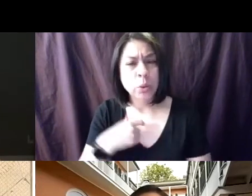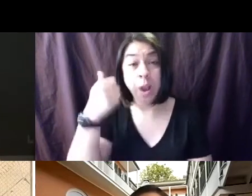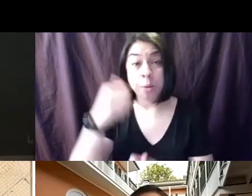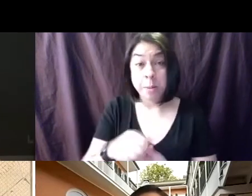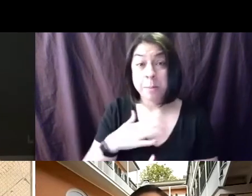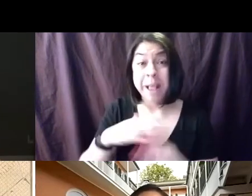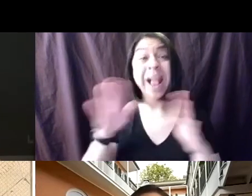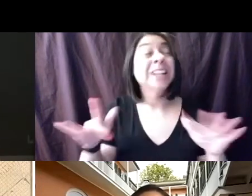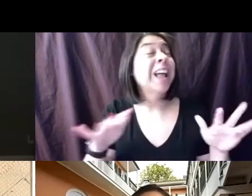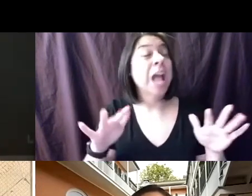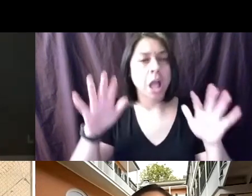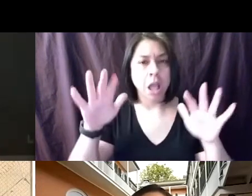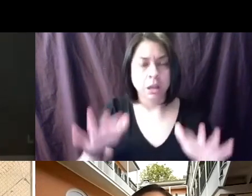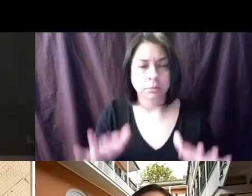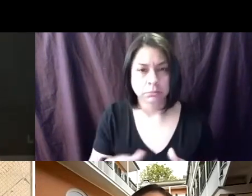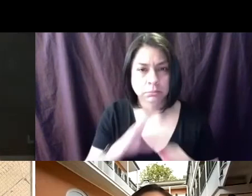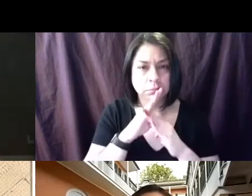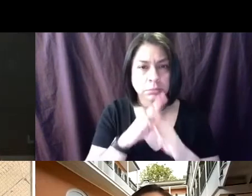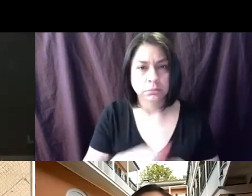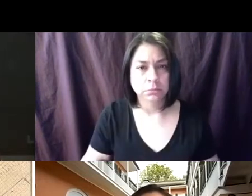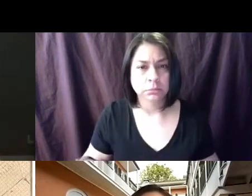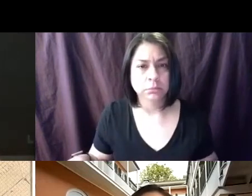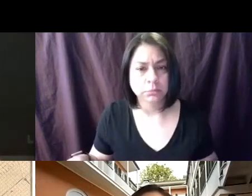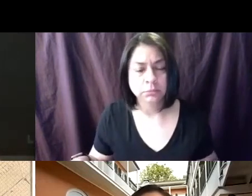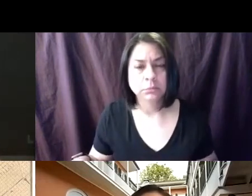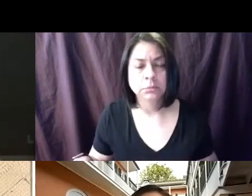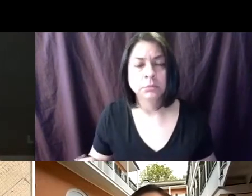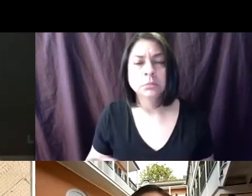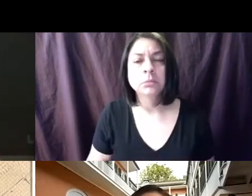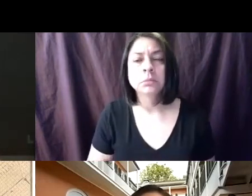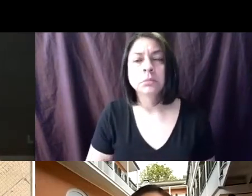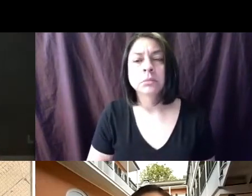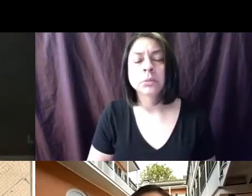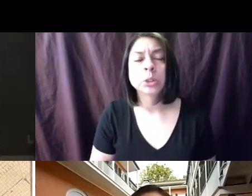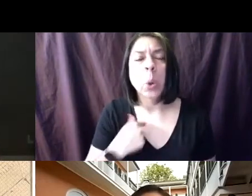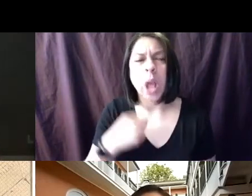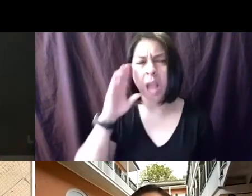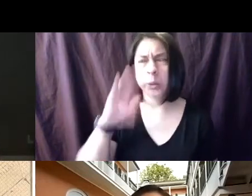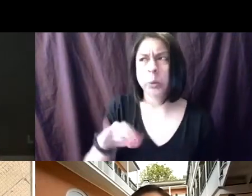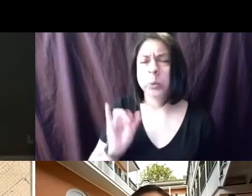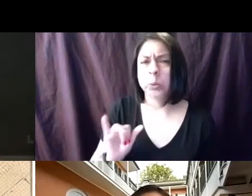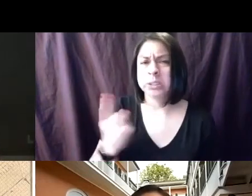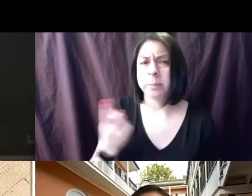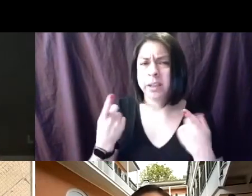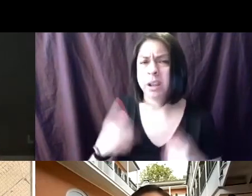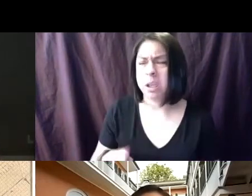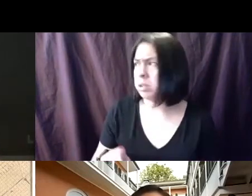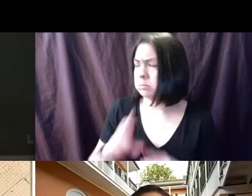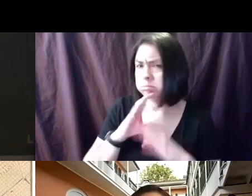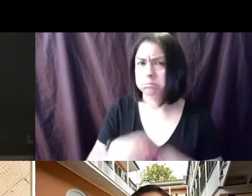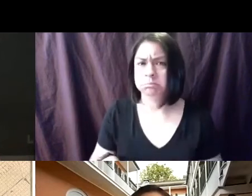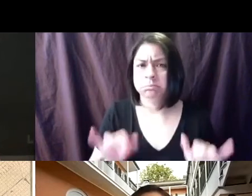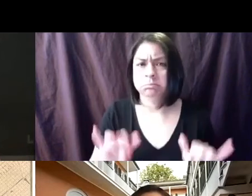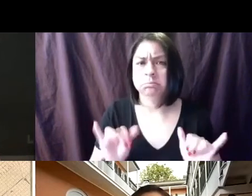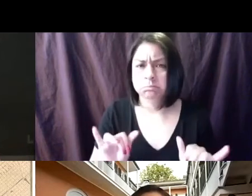real quiet. I can remember that silence, you know. So I knew something was about to happen then, you know.